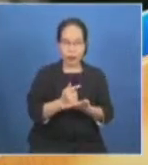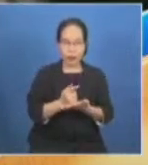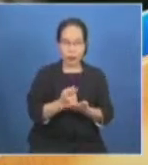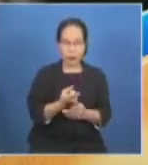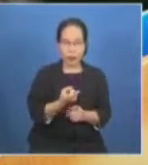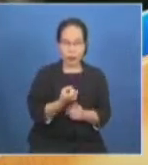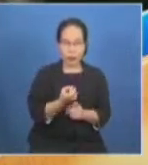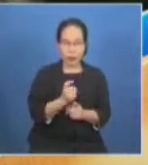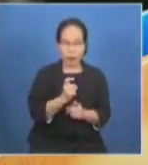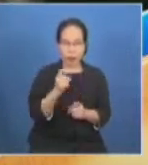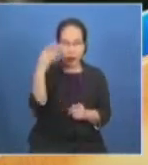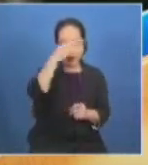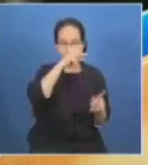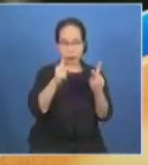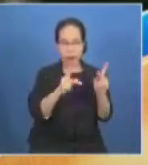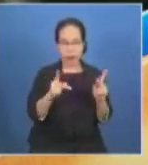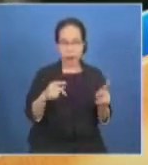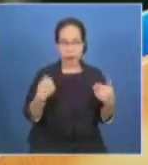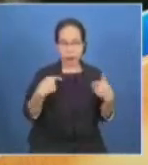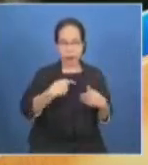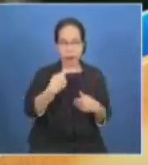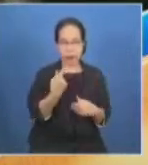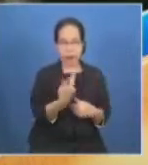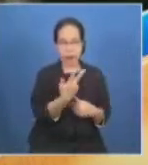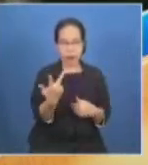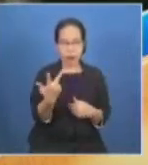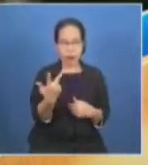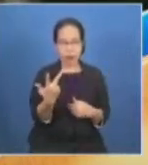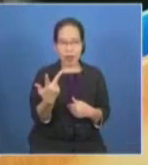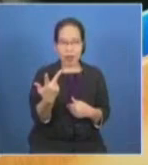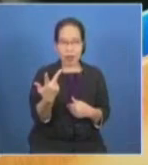for our brethren there. There's something they want to say.